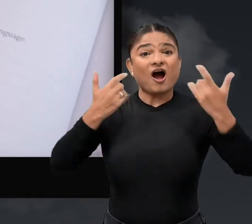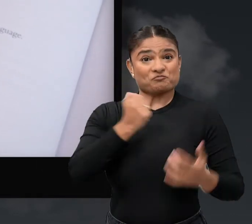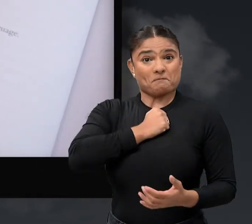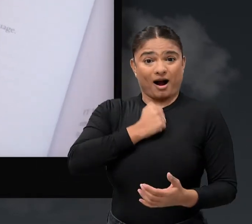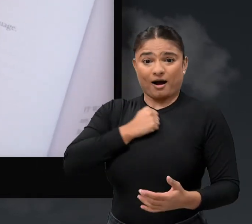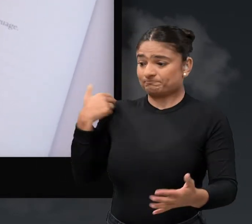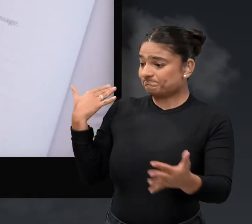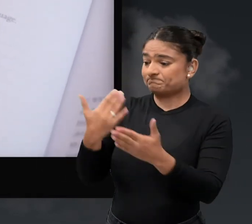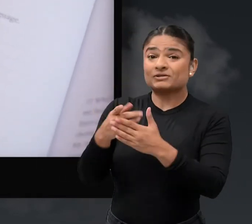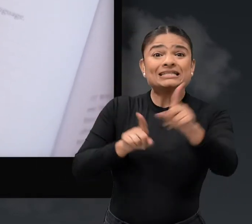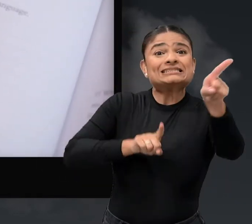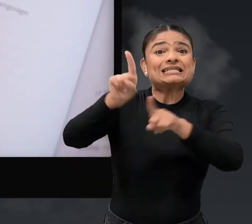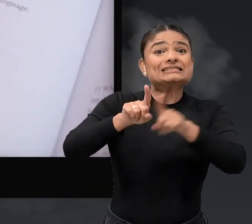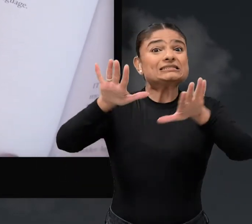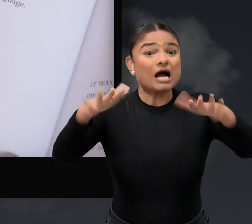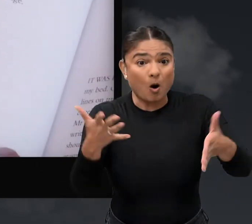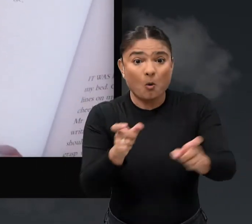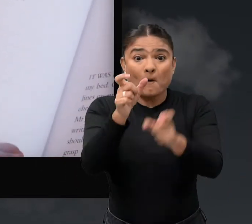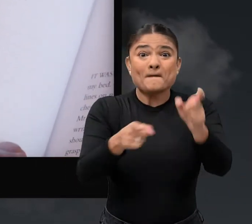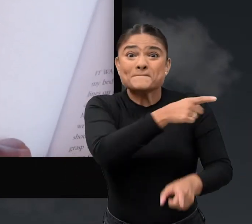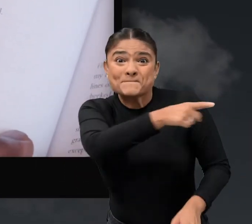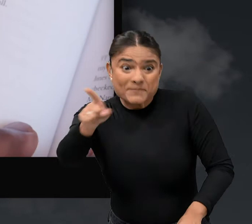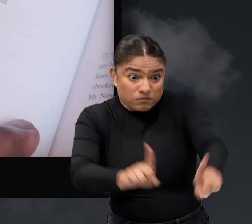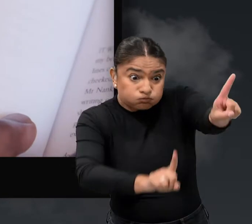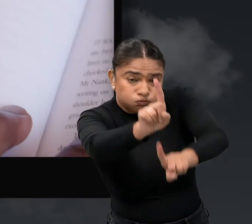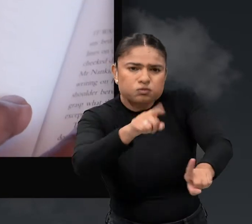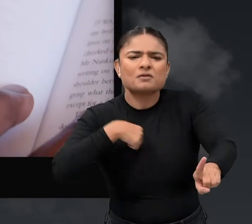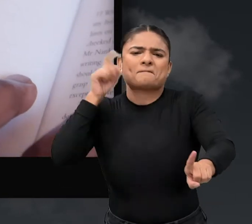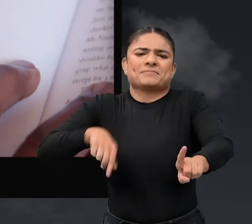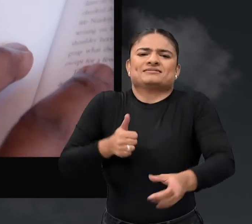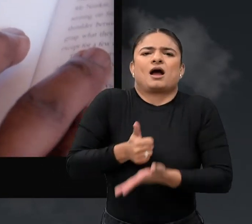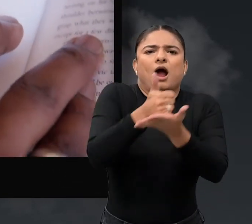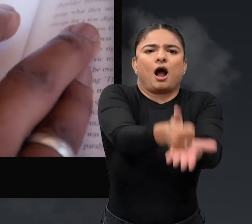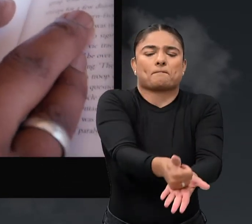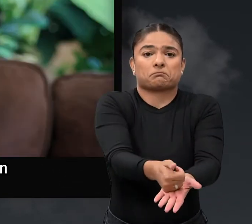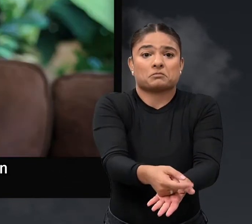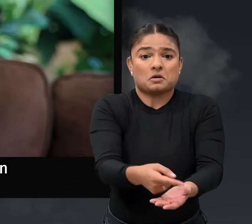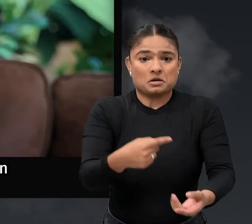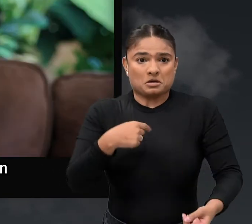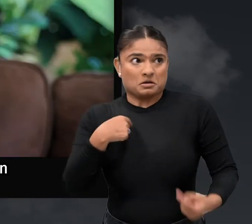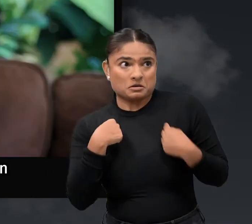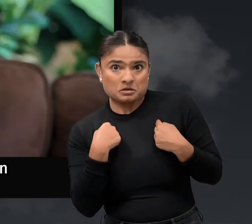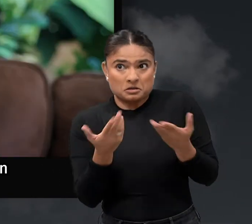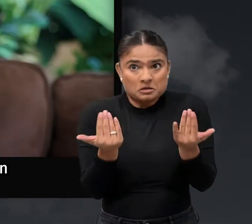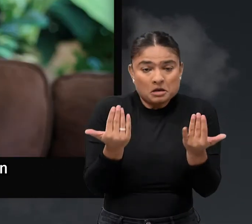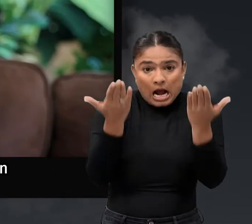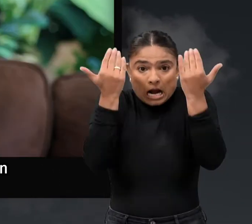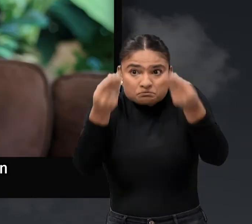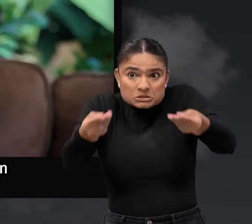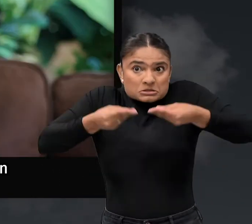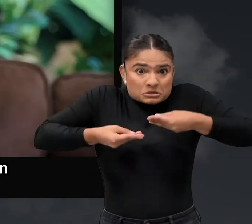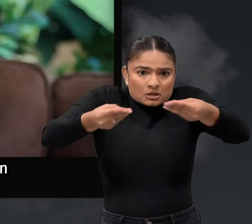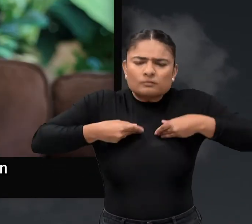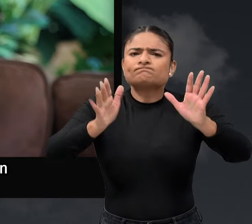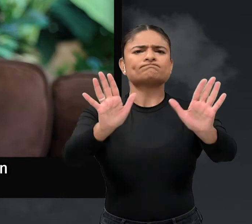Bophelong ba ka nna katleho ke ha ke thusa motho e mong hore a tle ke sa lebela letho yena hore o